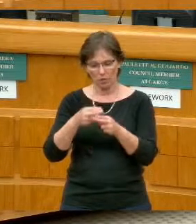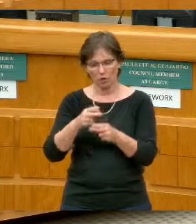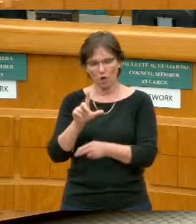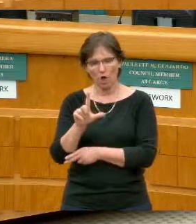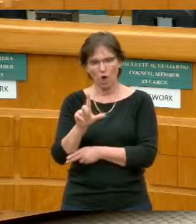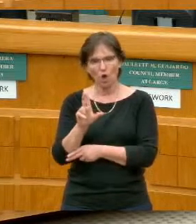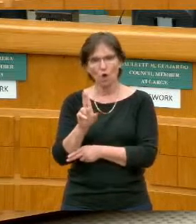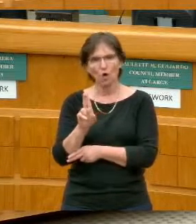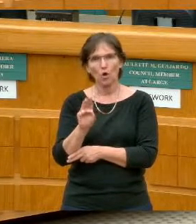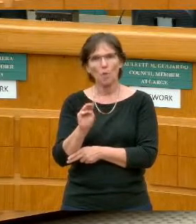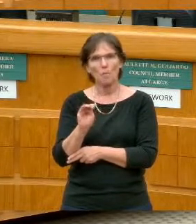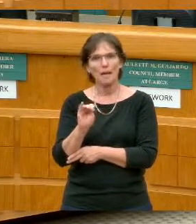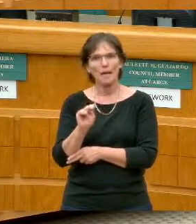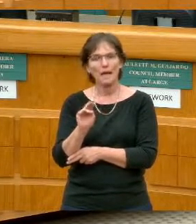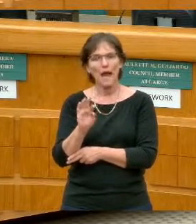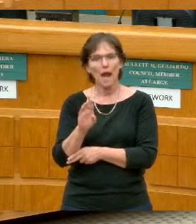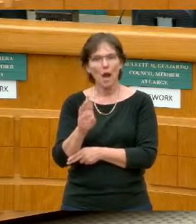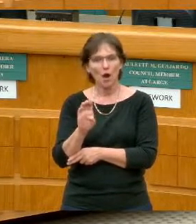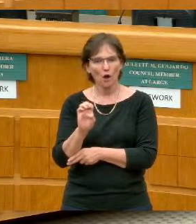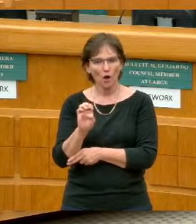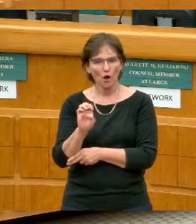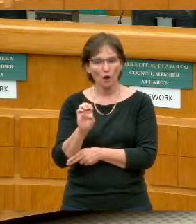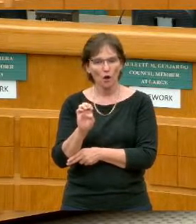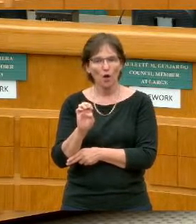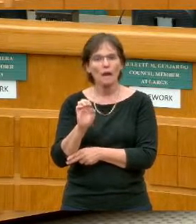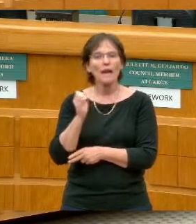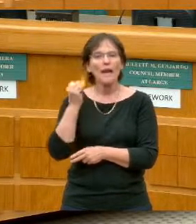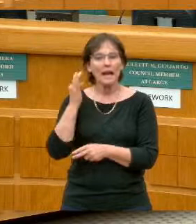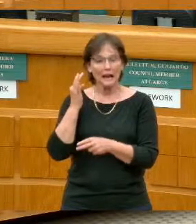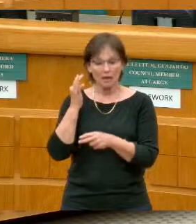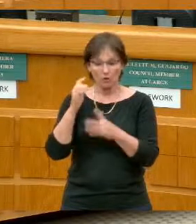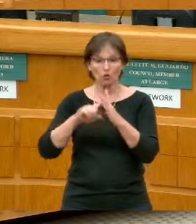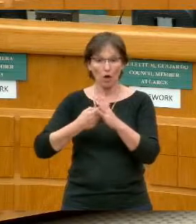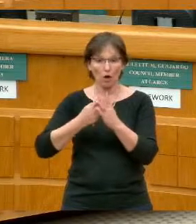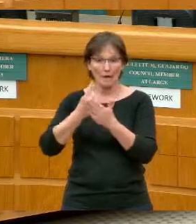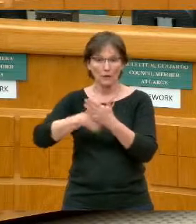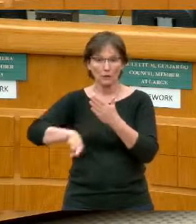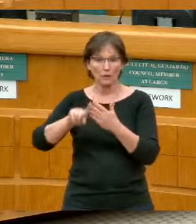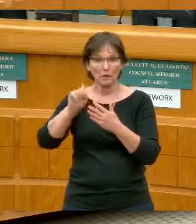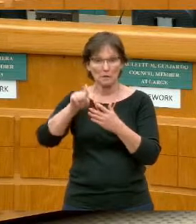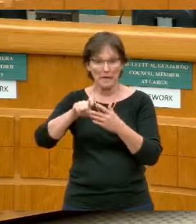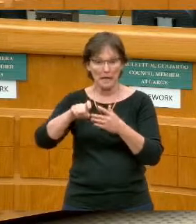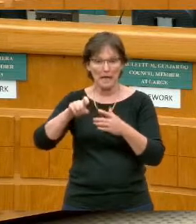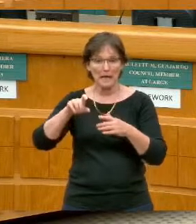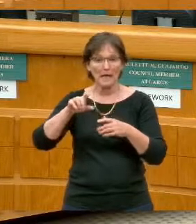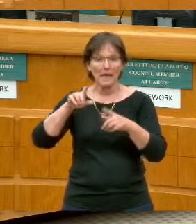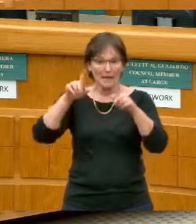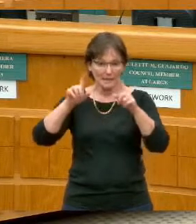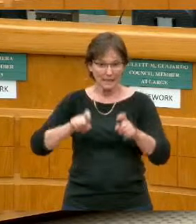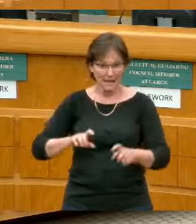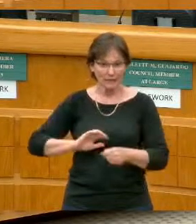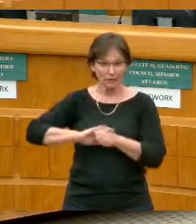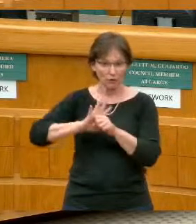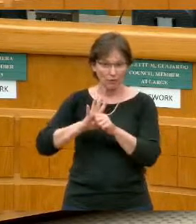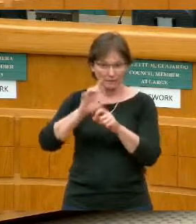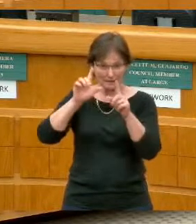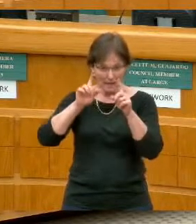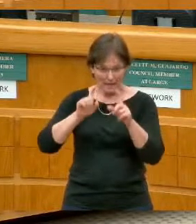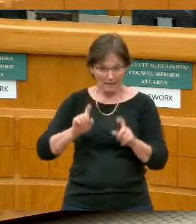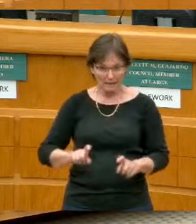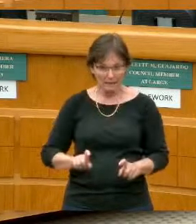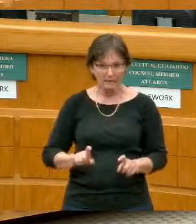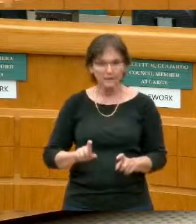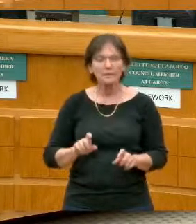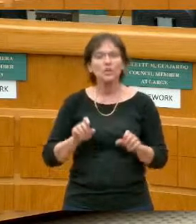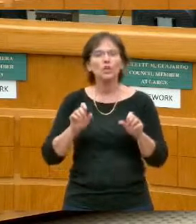COVID testing, we will be giving you a link that you will actually go on to, and then you can look at a calendar and you can decide